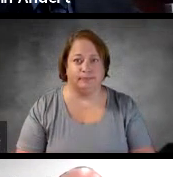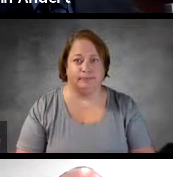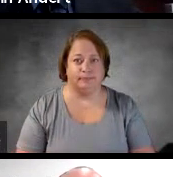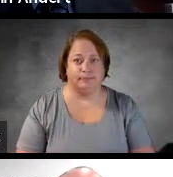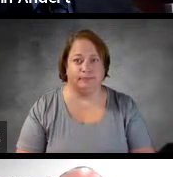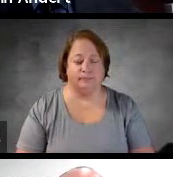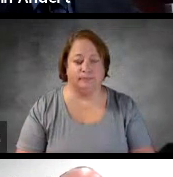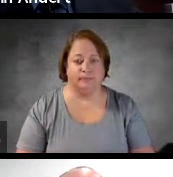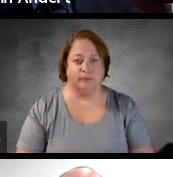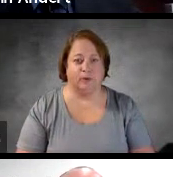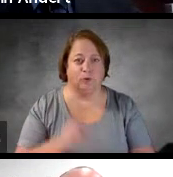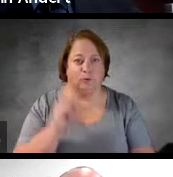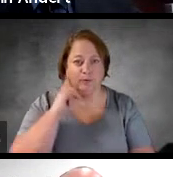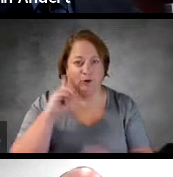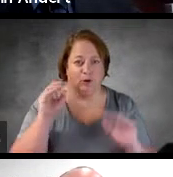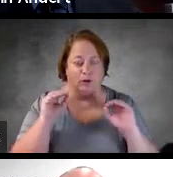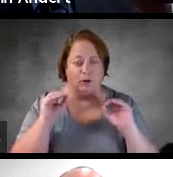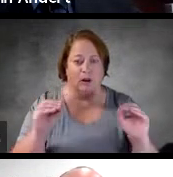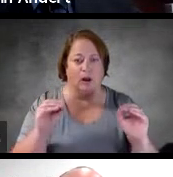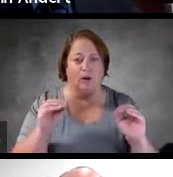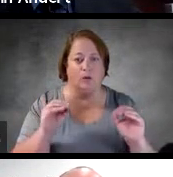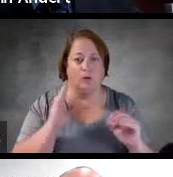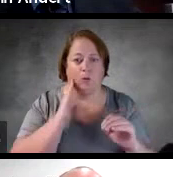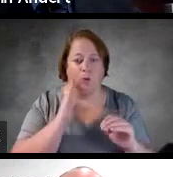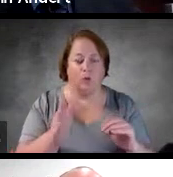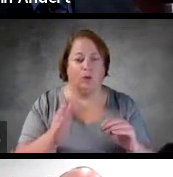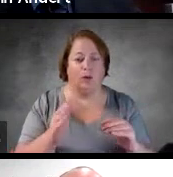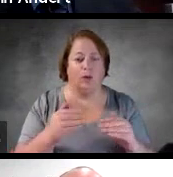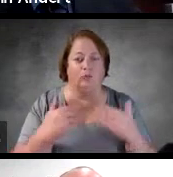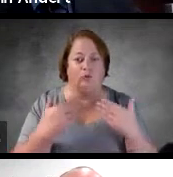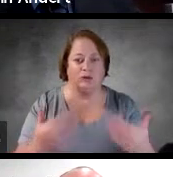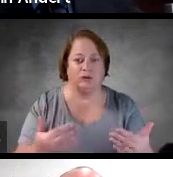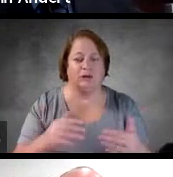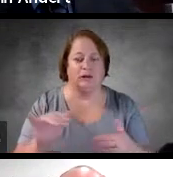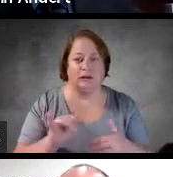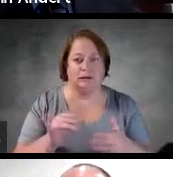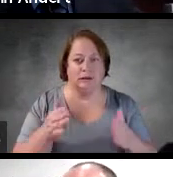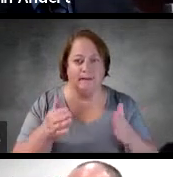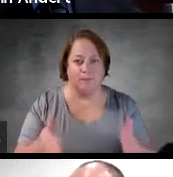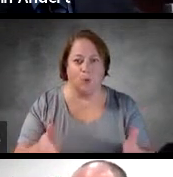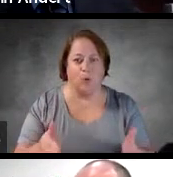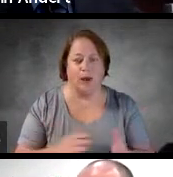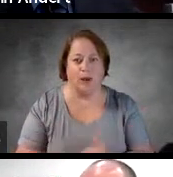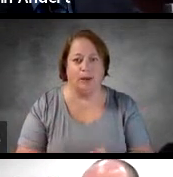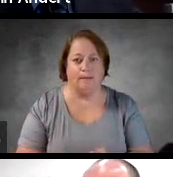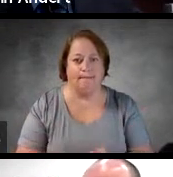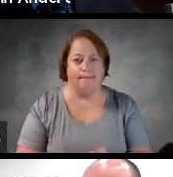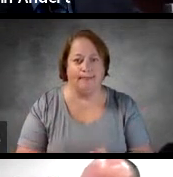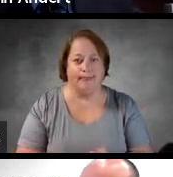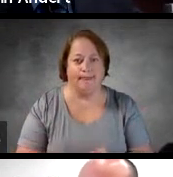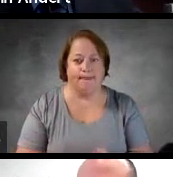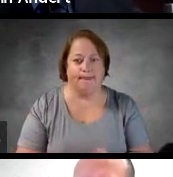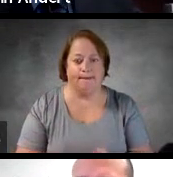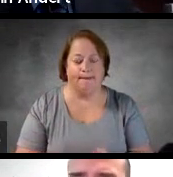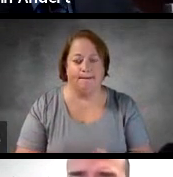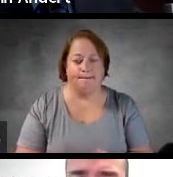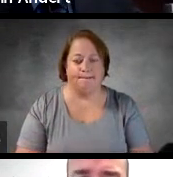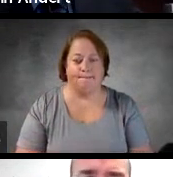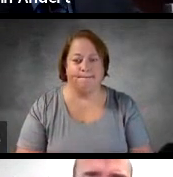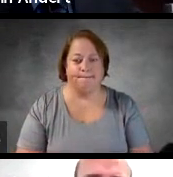Okay, hearing none. We will proceed in the same fashion, in roll call